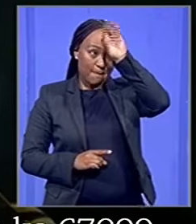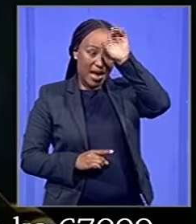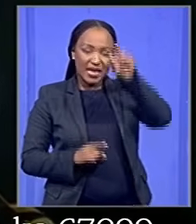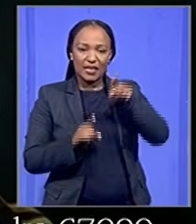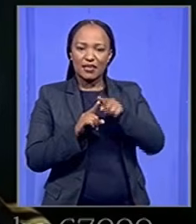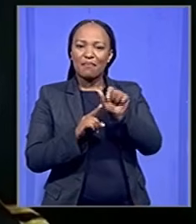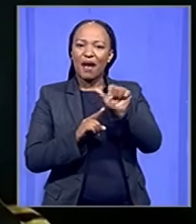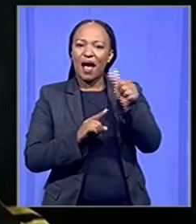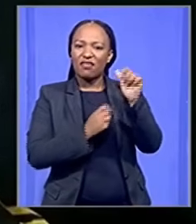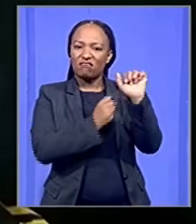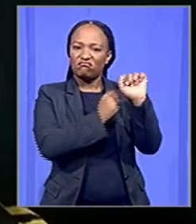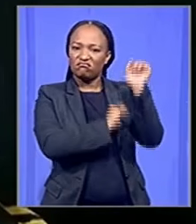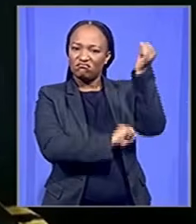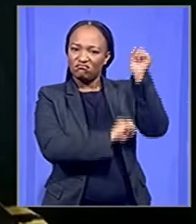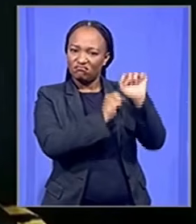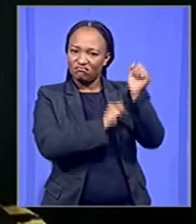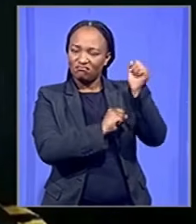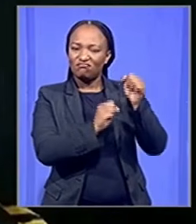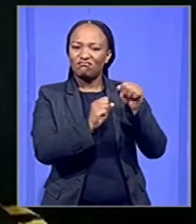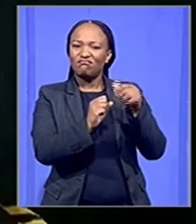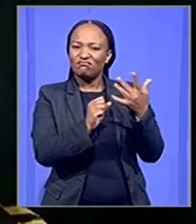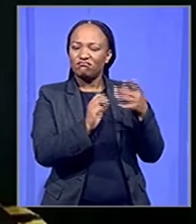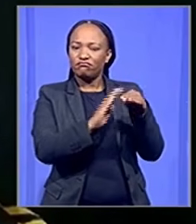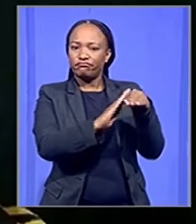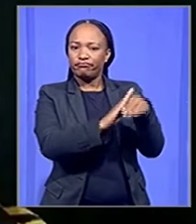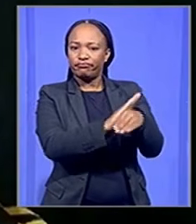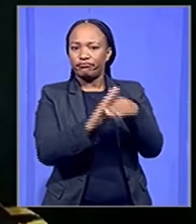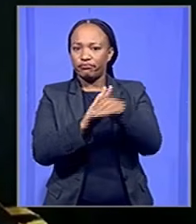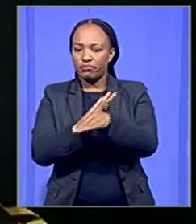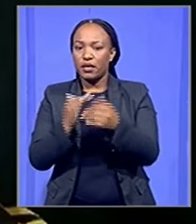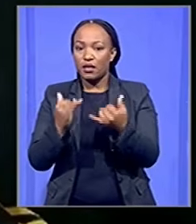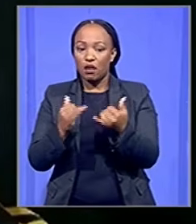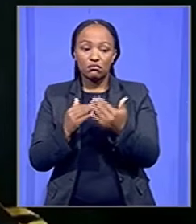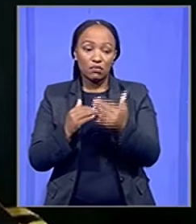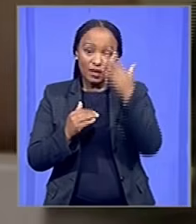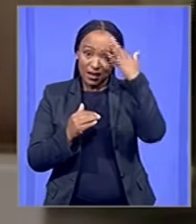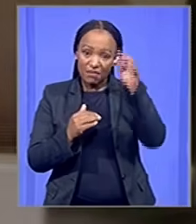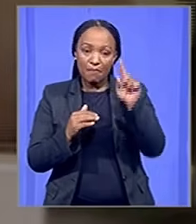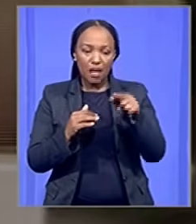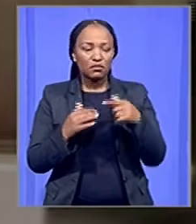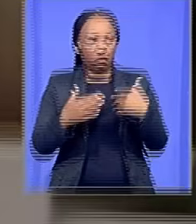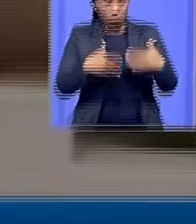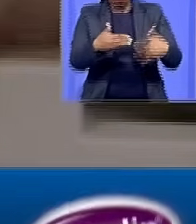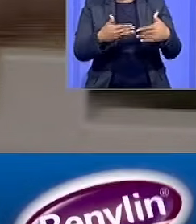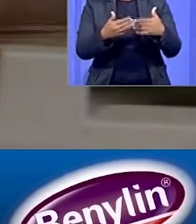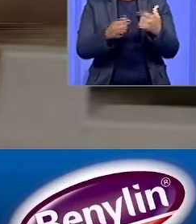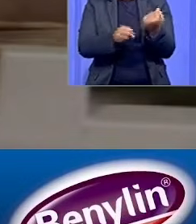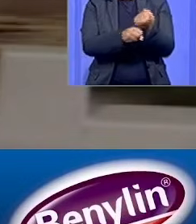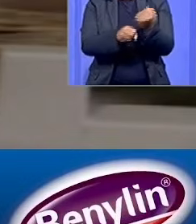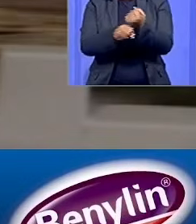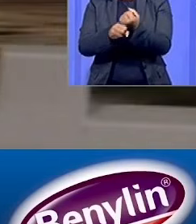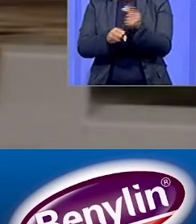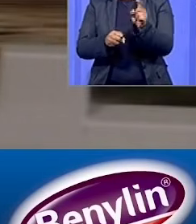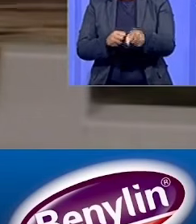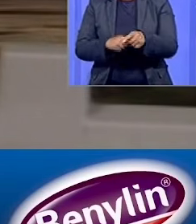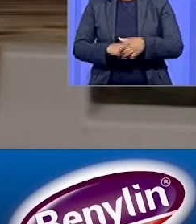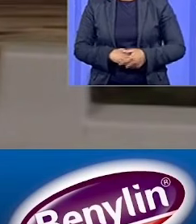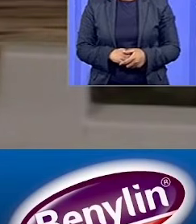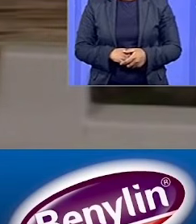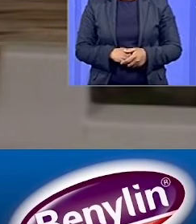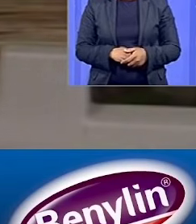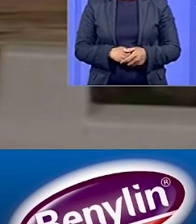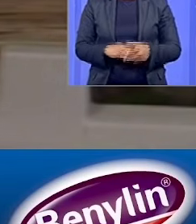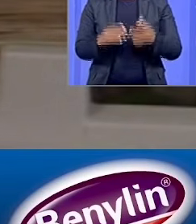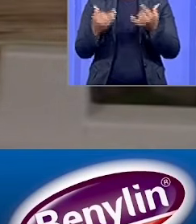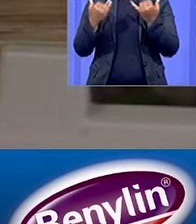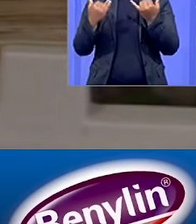sectors. But the Government of National Unity has got to hit the ground running quickly. Ditsebi tsa moruo di re ha o makatse ya meputso ya basebetsi